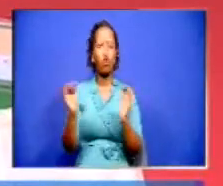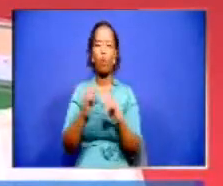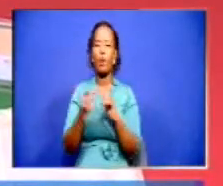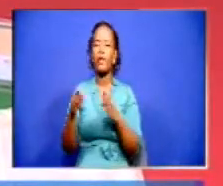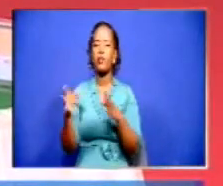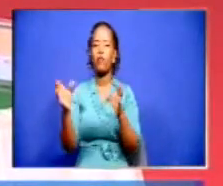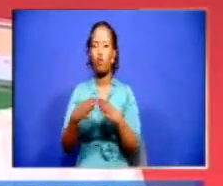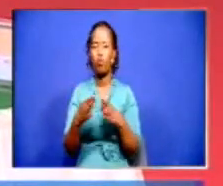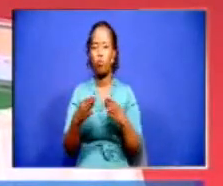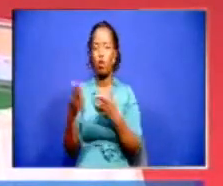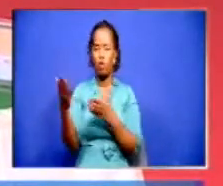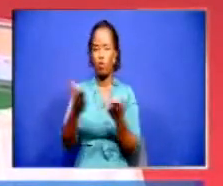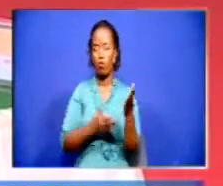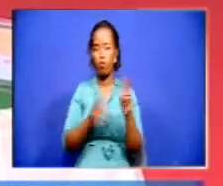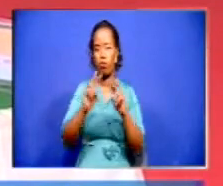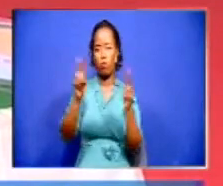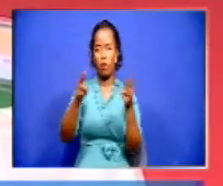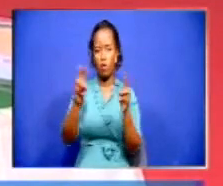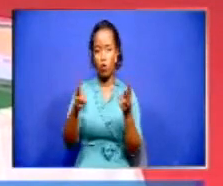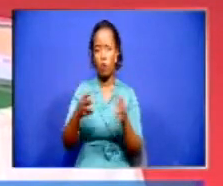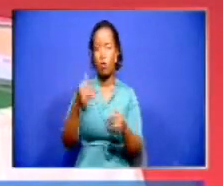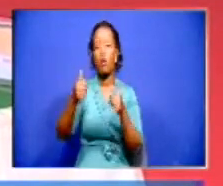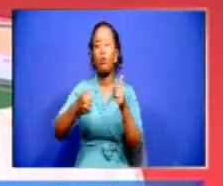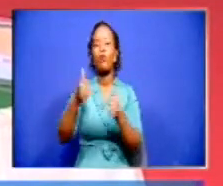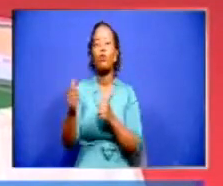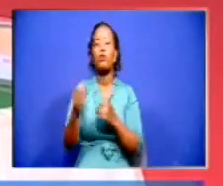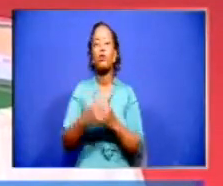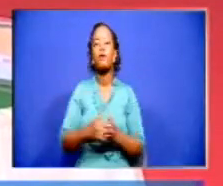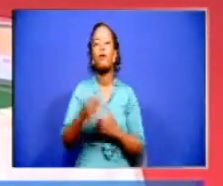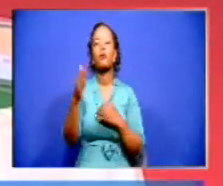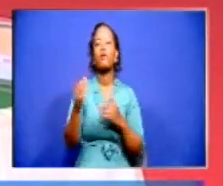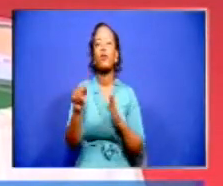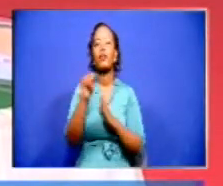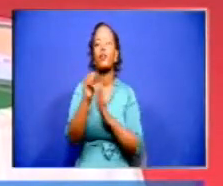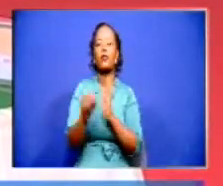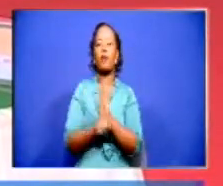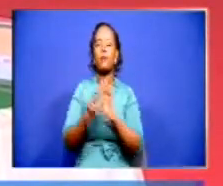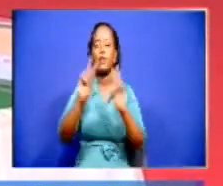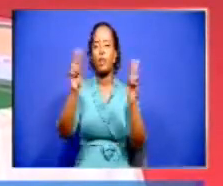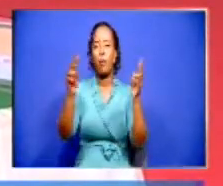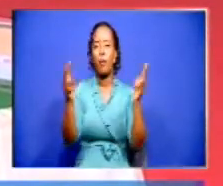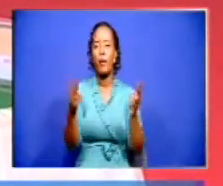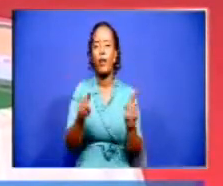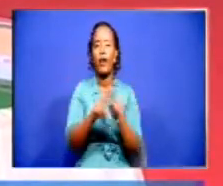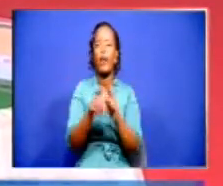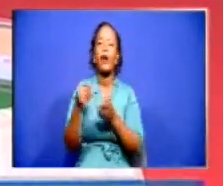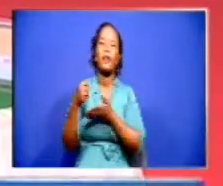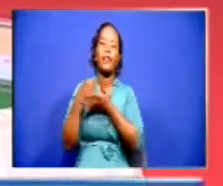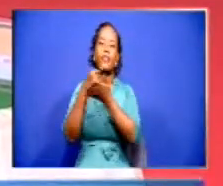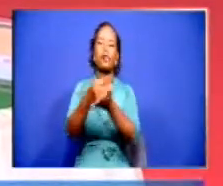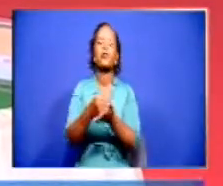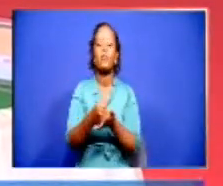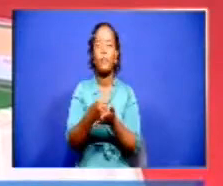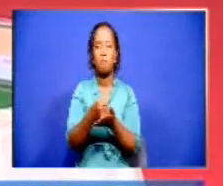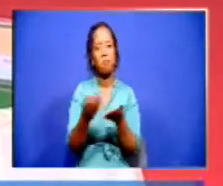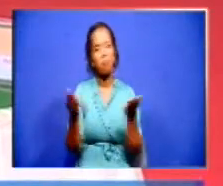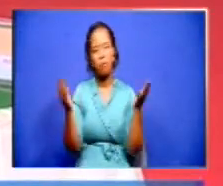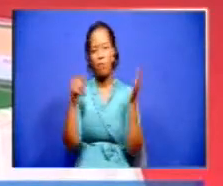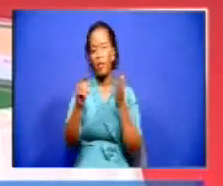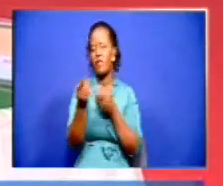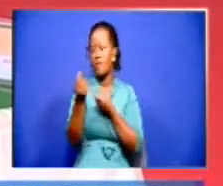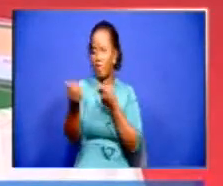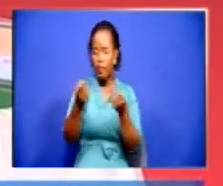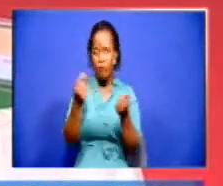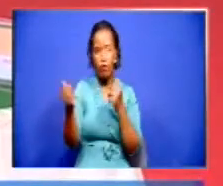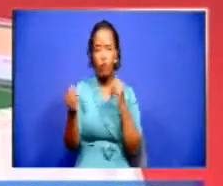issues which add on to the subject matter and assist in its formulation. Those are the few